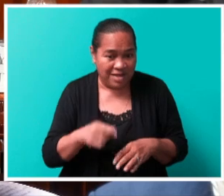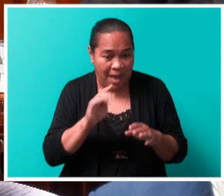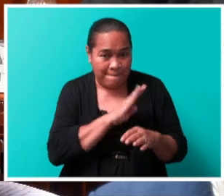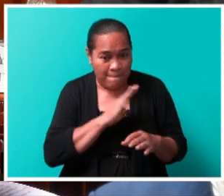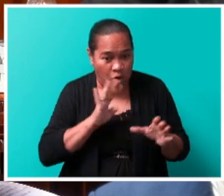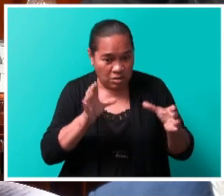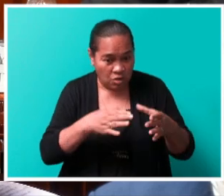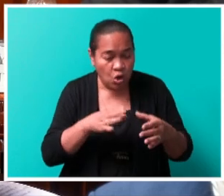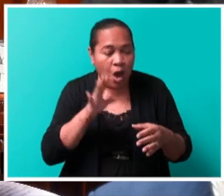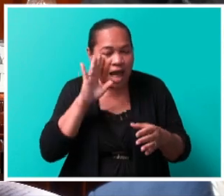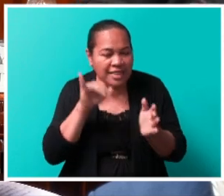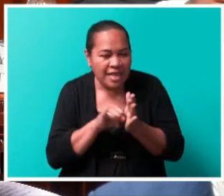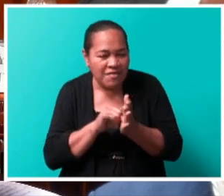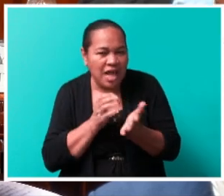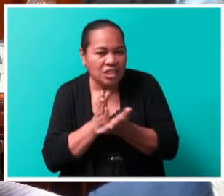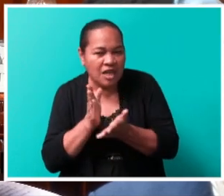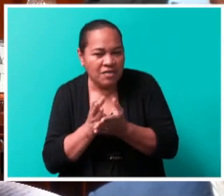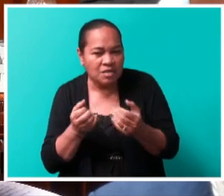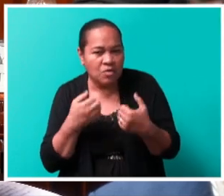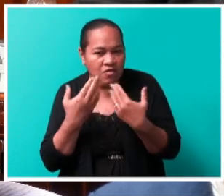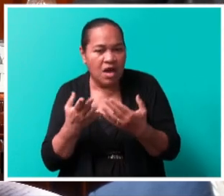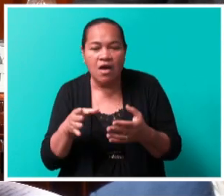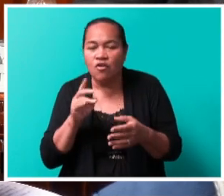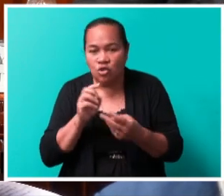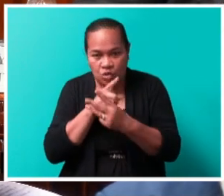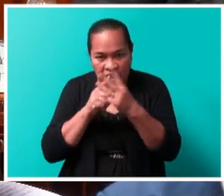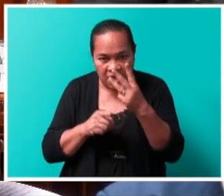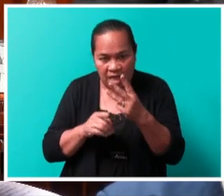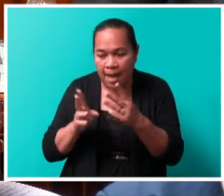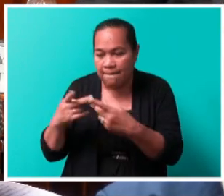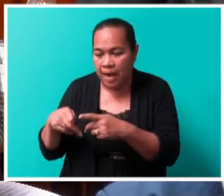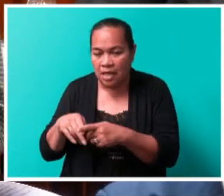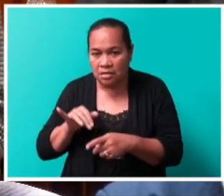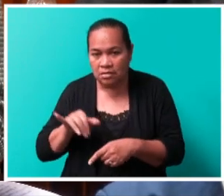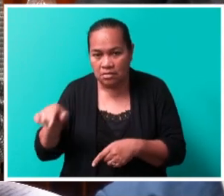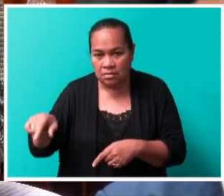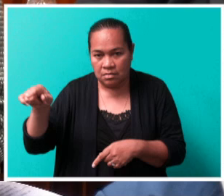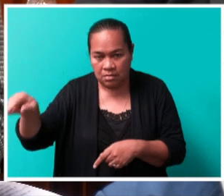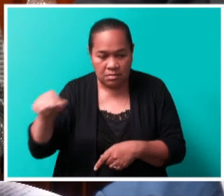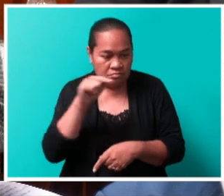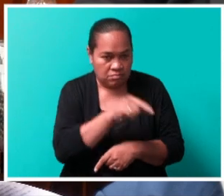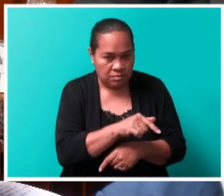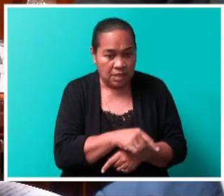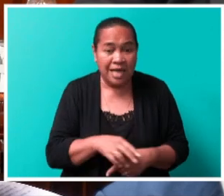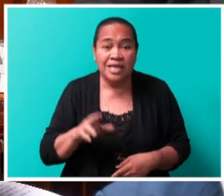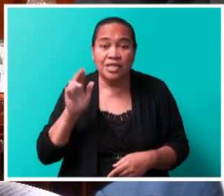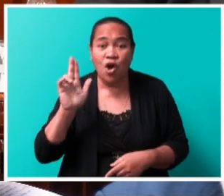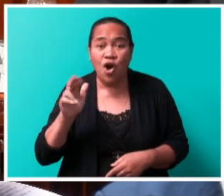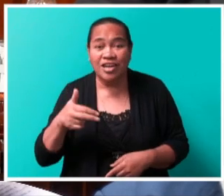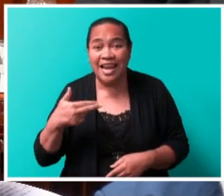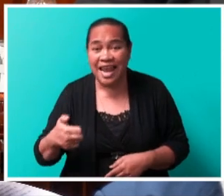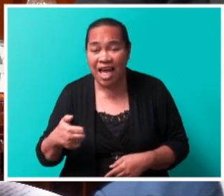identify service providers for the three routes. For a family non-allow, waiting for